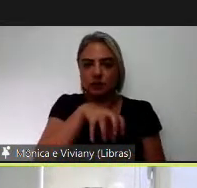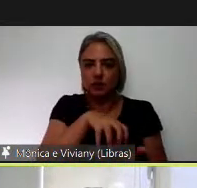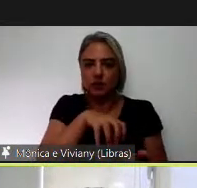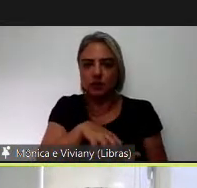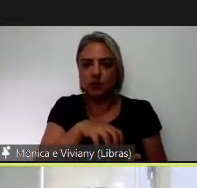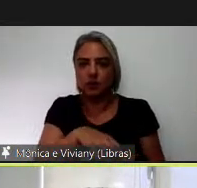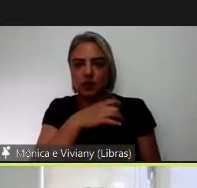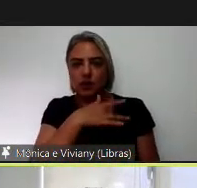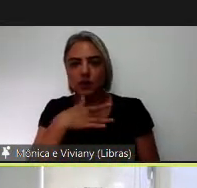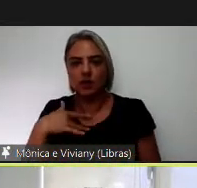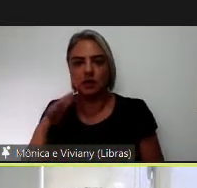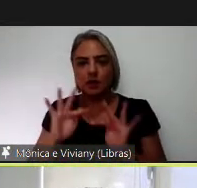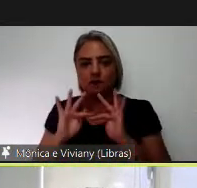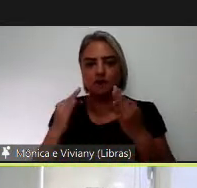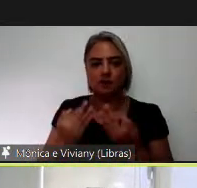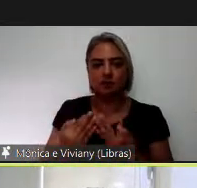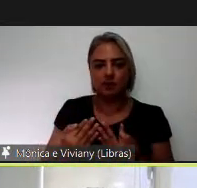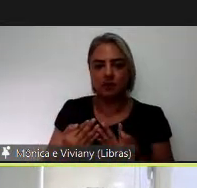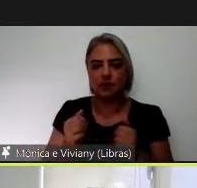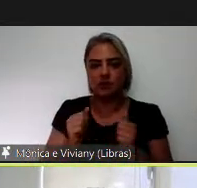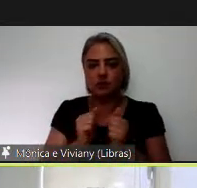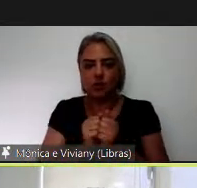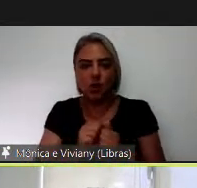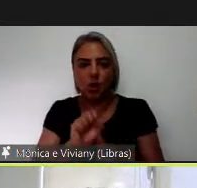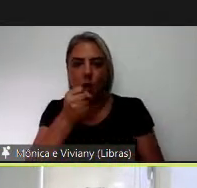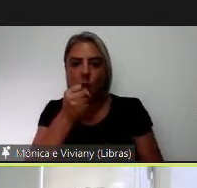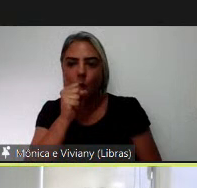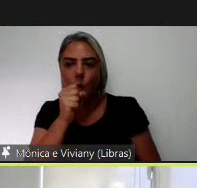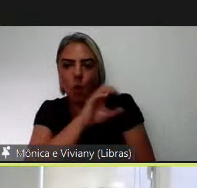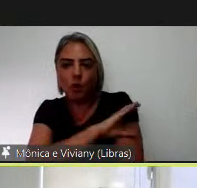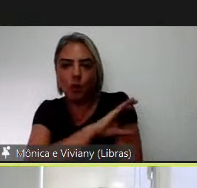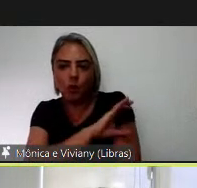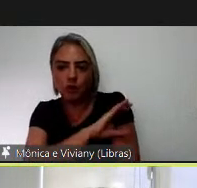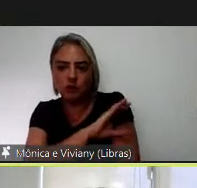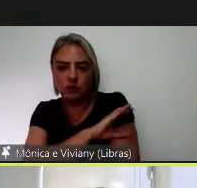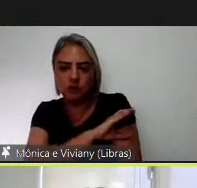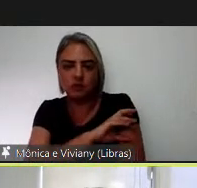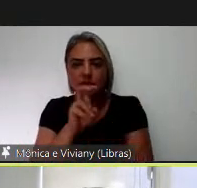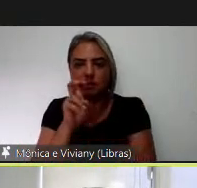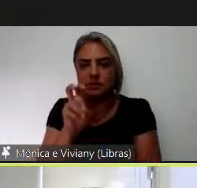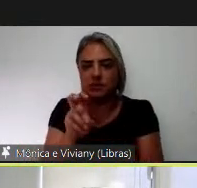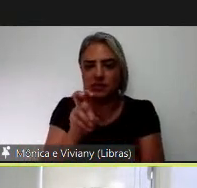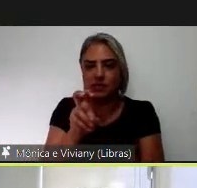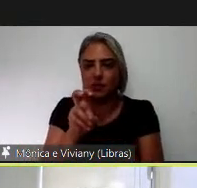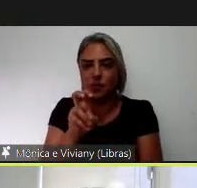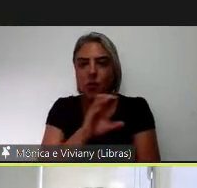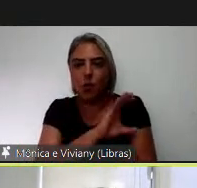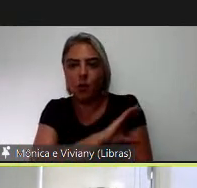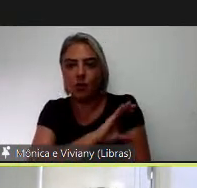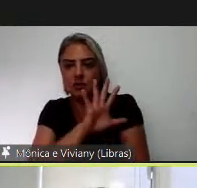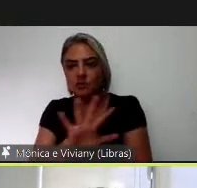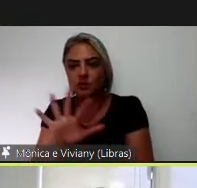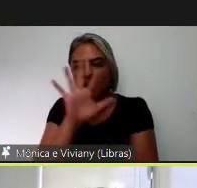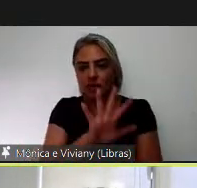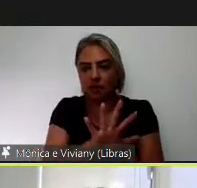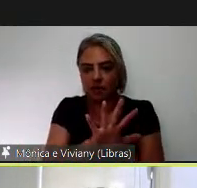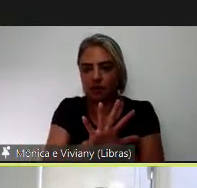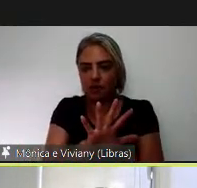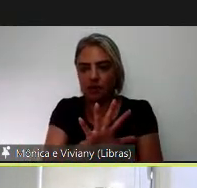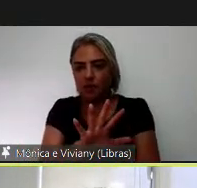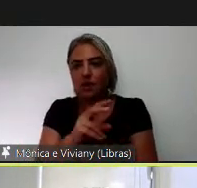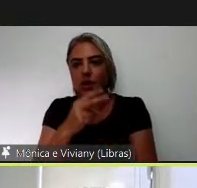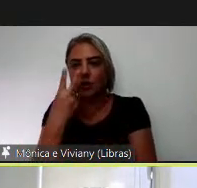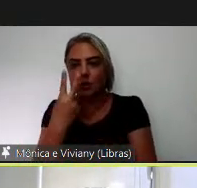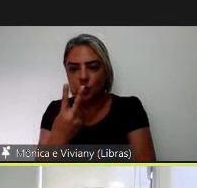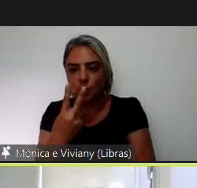I'm the director of the family health care. We have 18 coordinations and 5